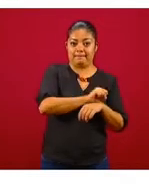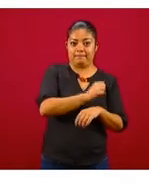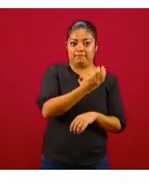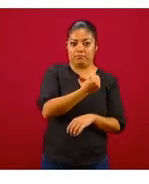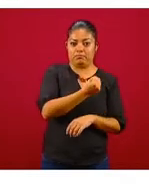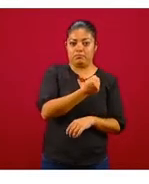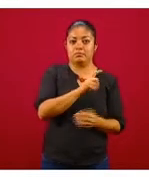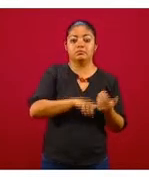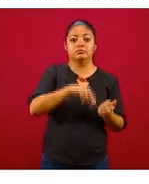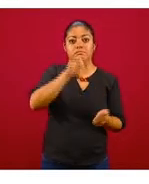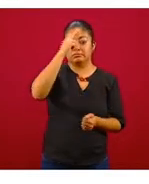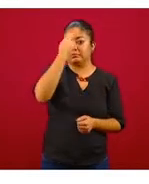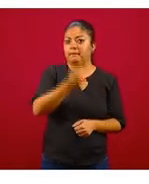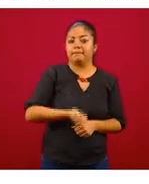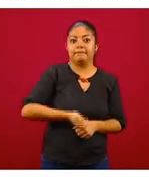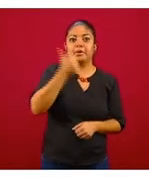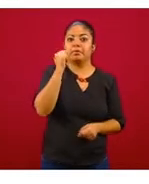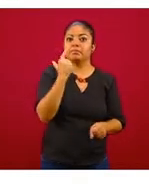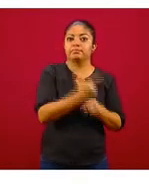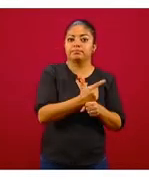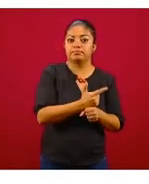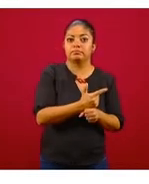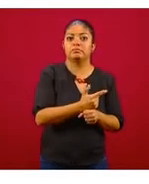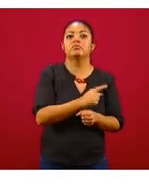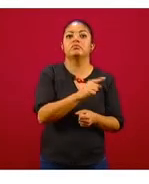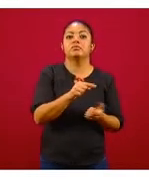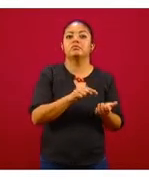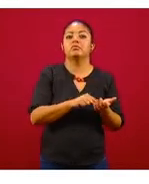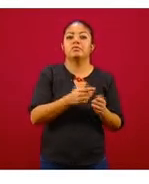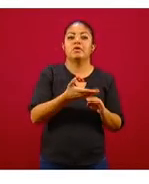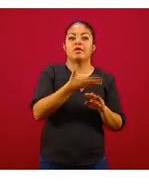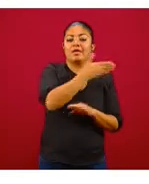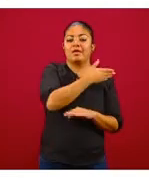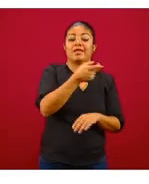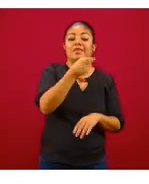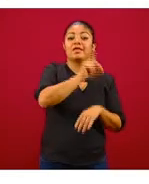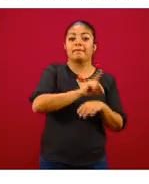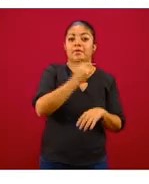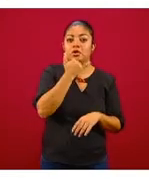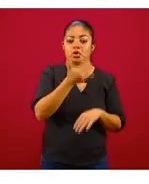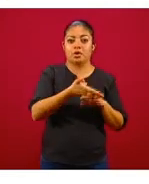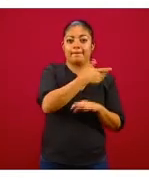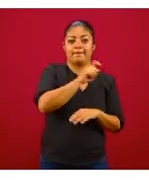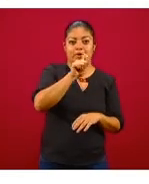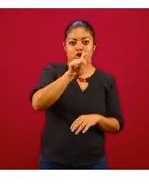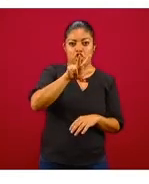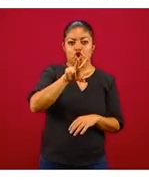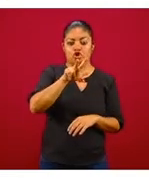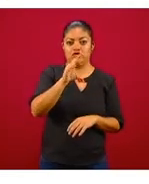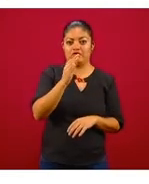the development of these positive result rates throughout time.